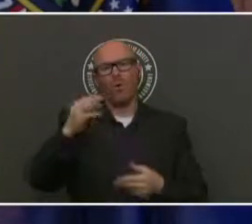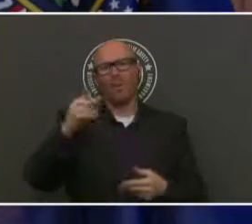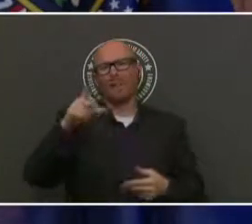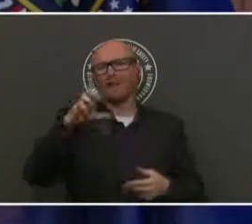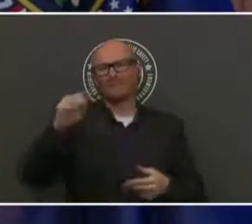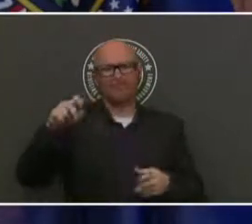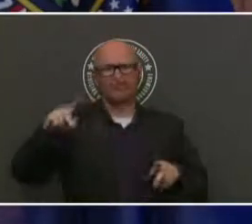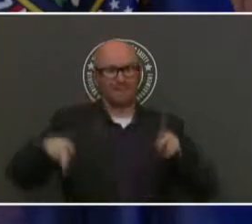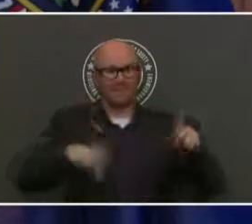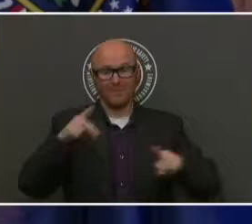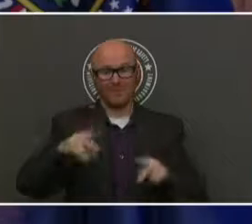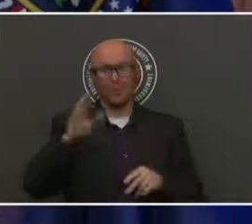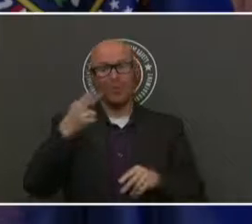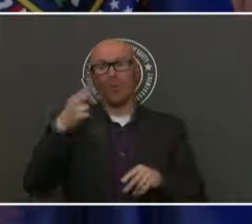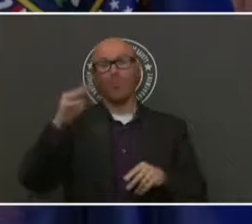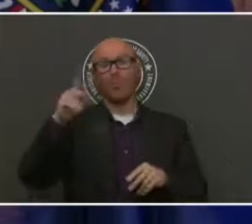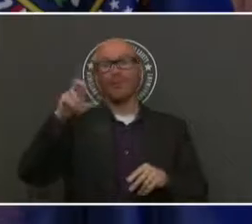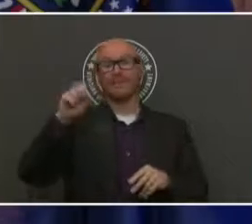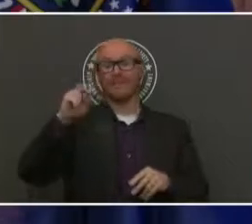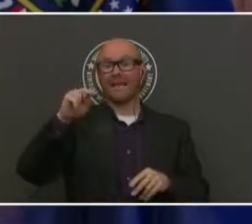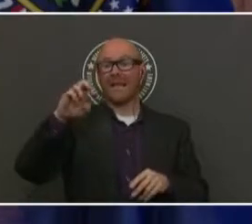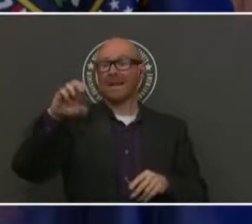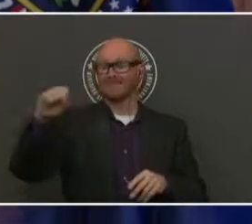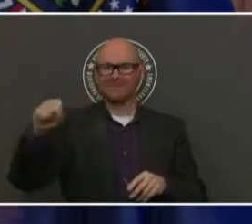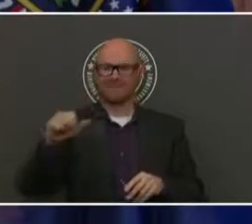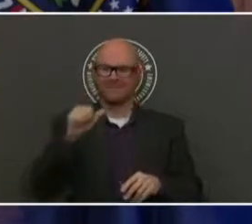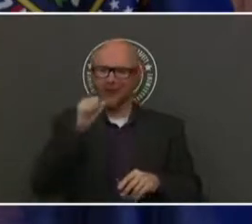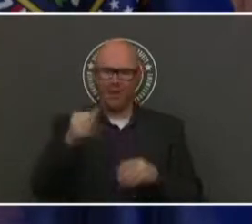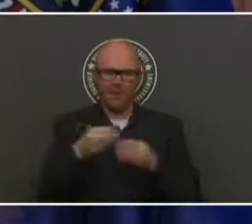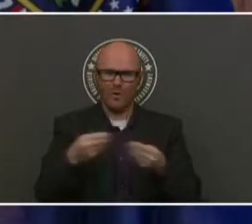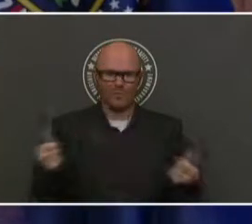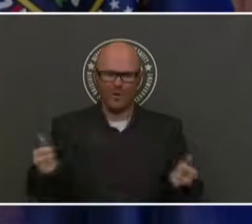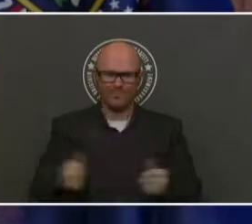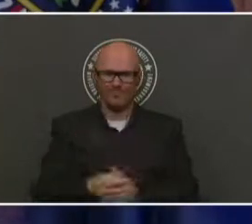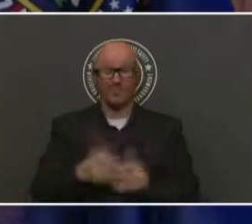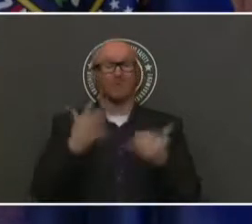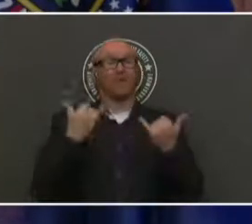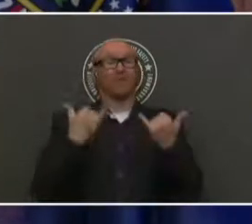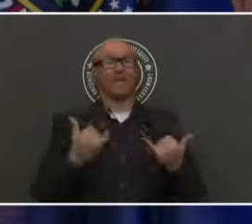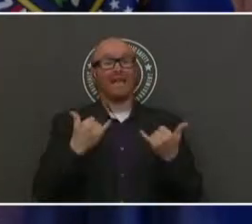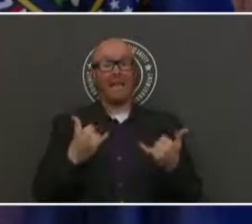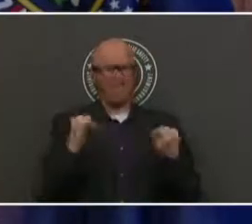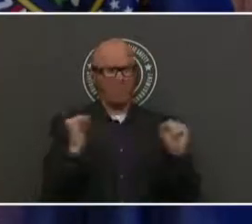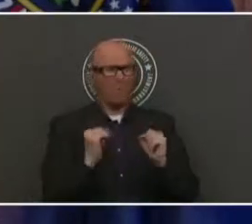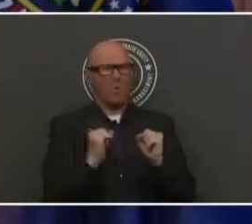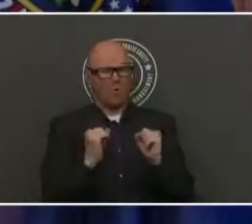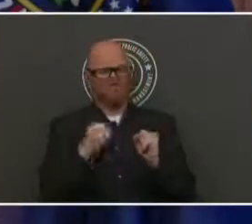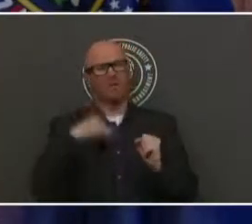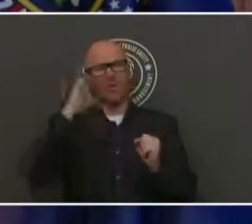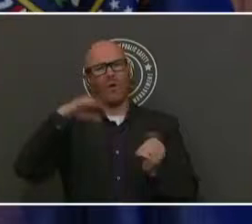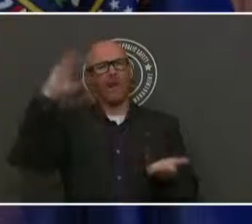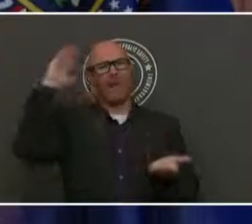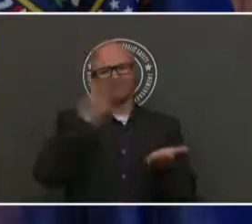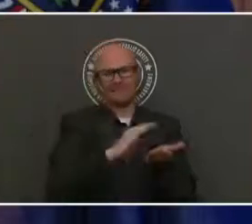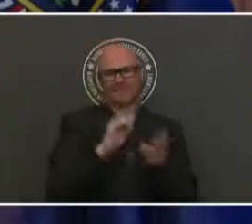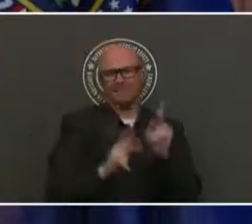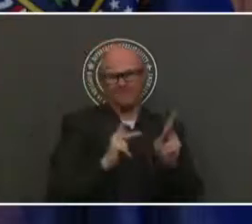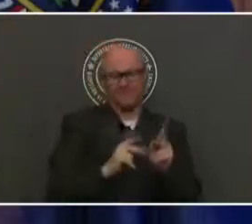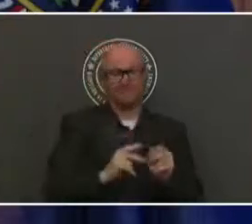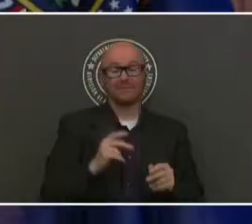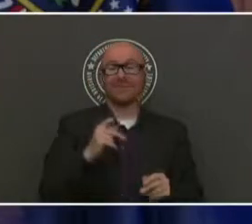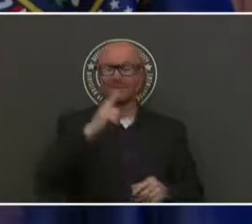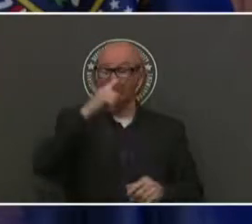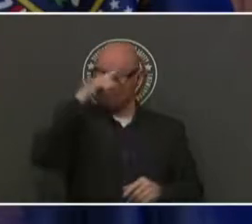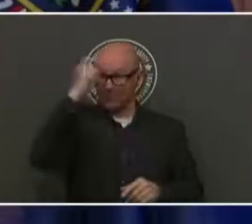going away. We are now heading into the warmer months of the year, and but we know time moves quickly, and winter is just around the